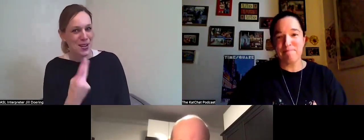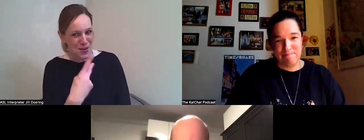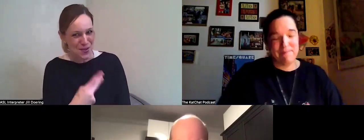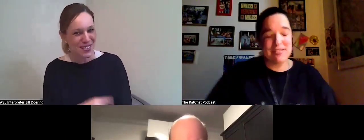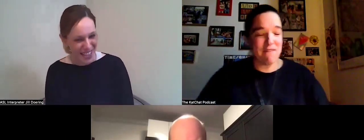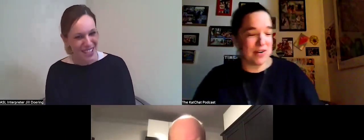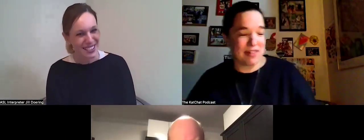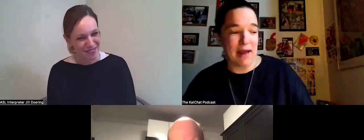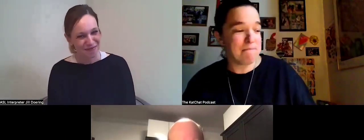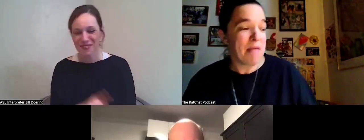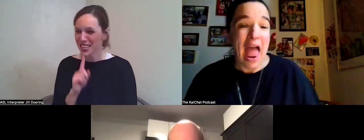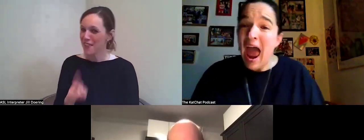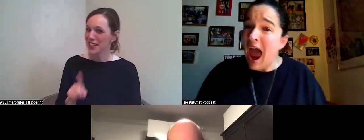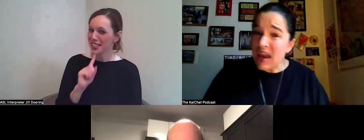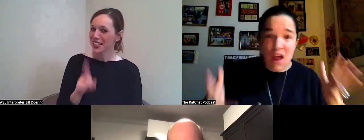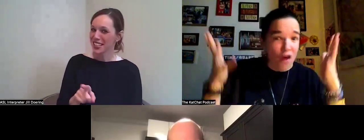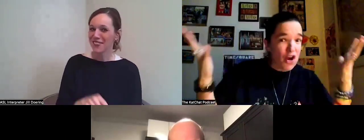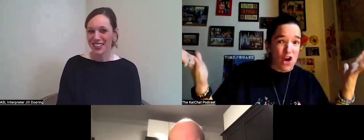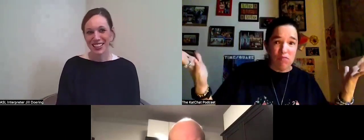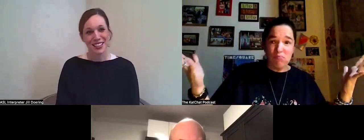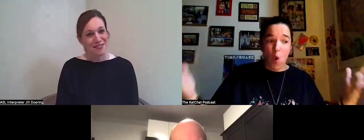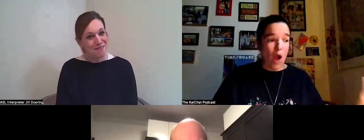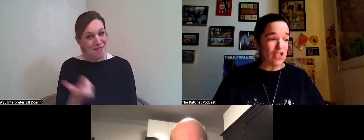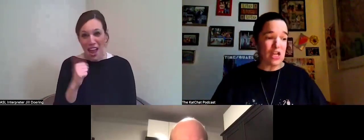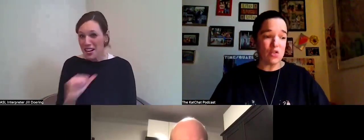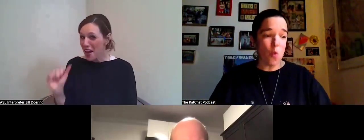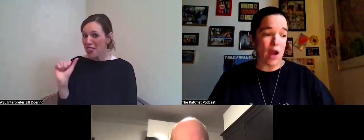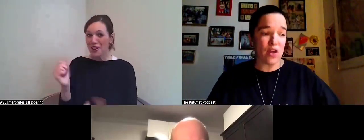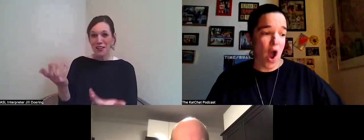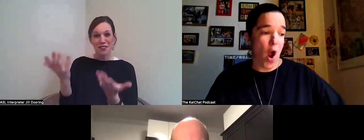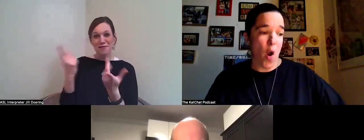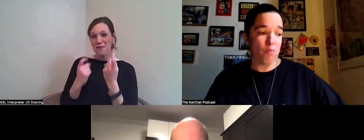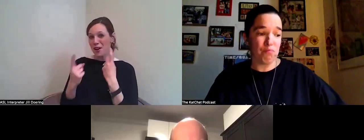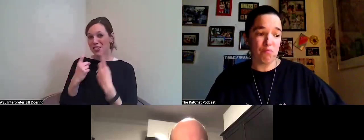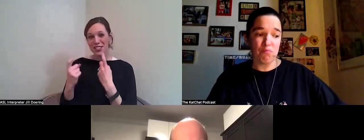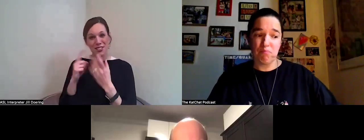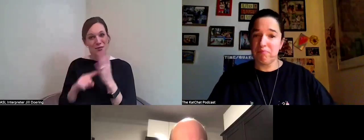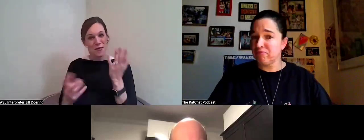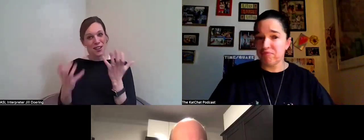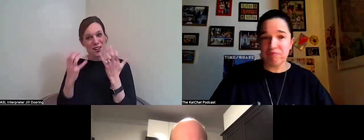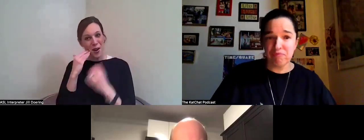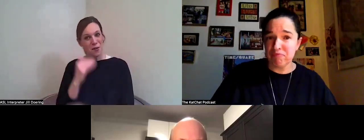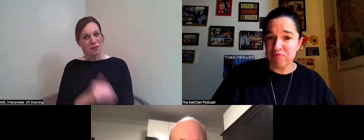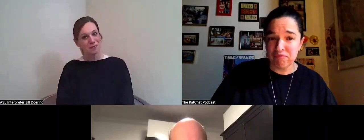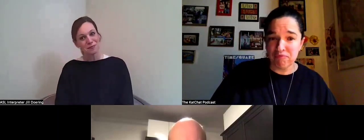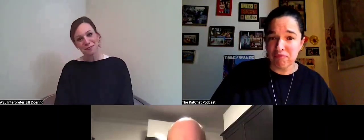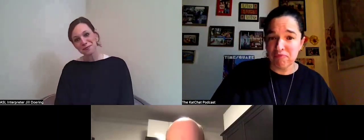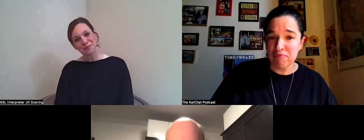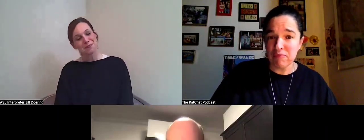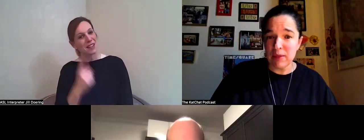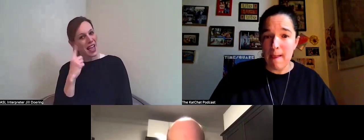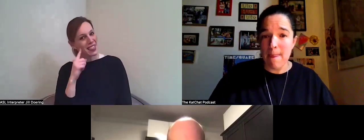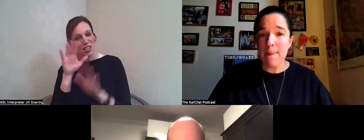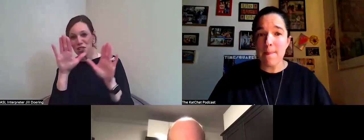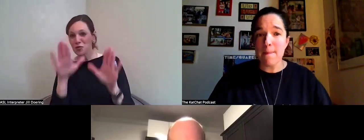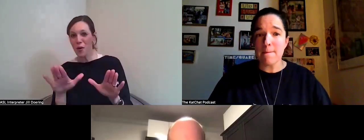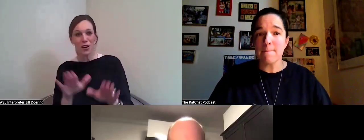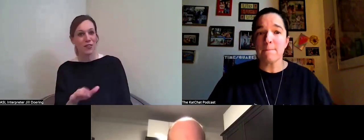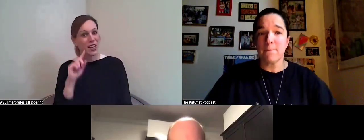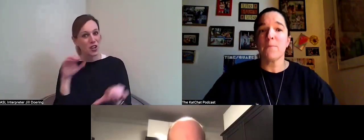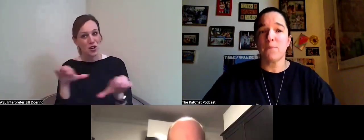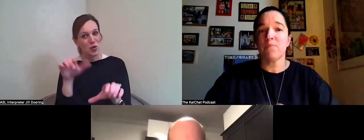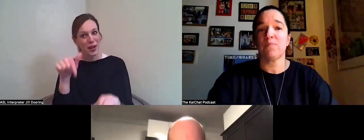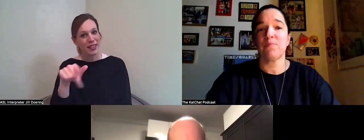Definitely, definitely. Any other questions you want to know? I think it's wonderful that you're doing